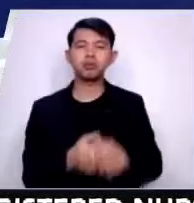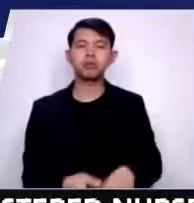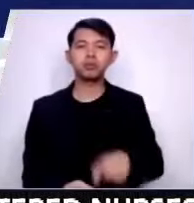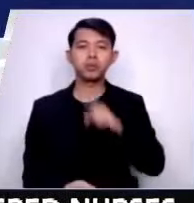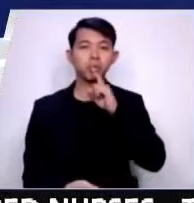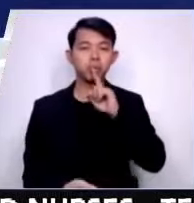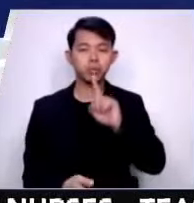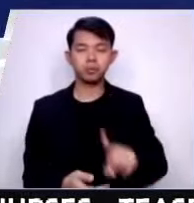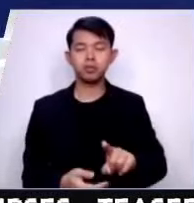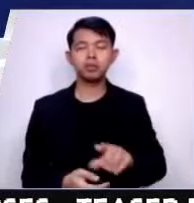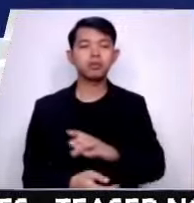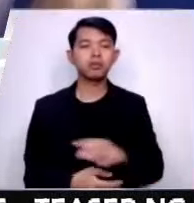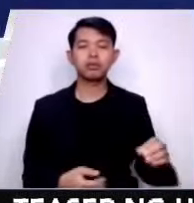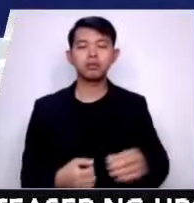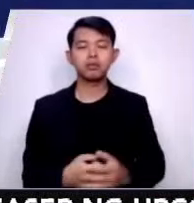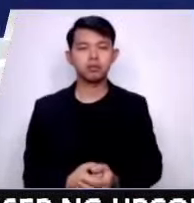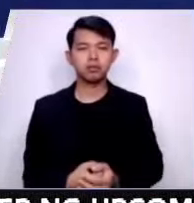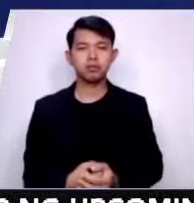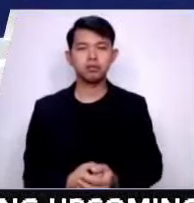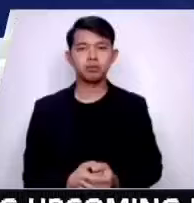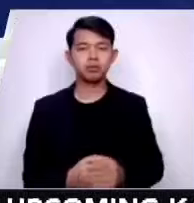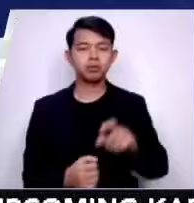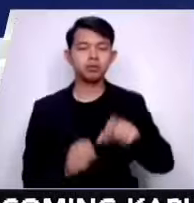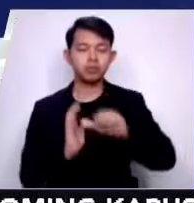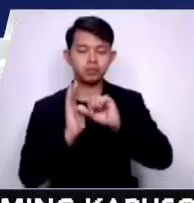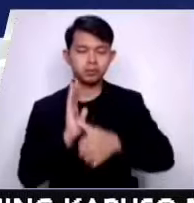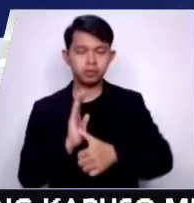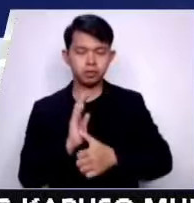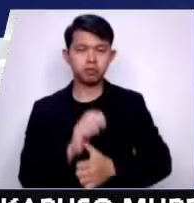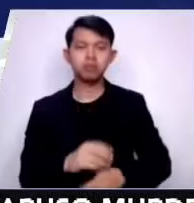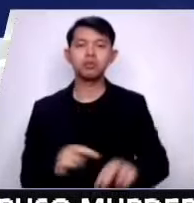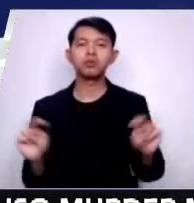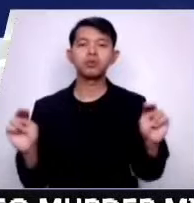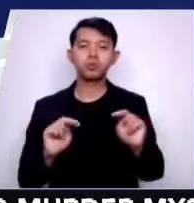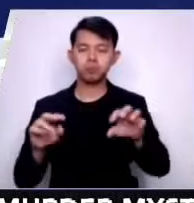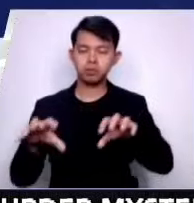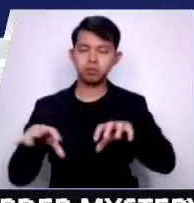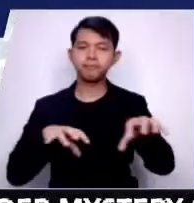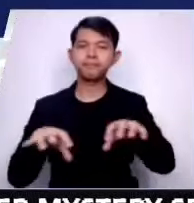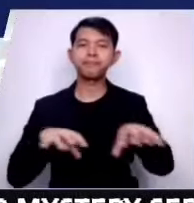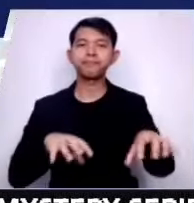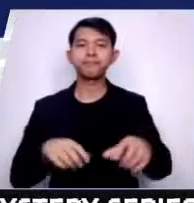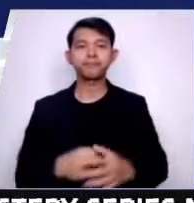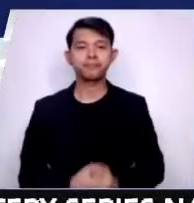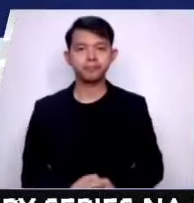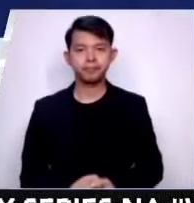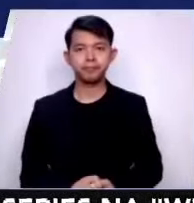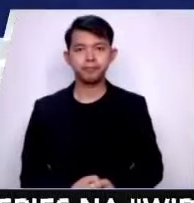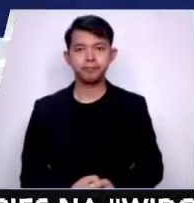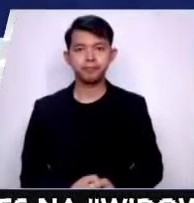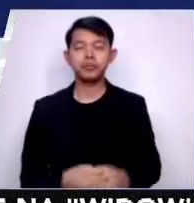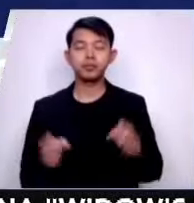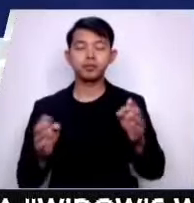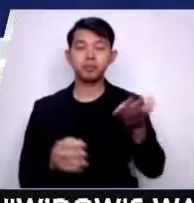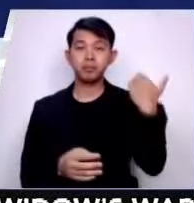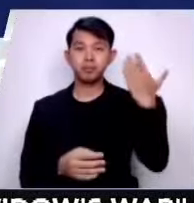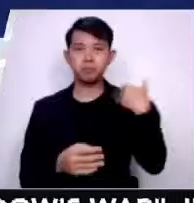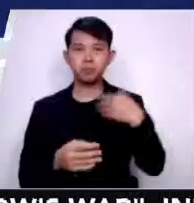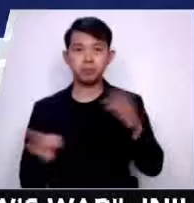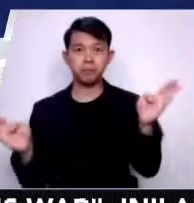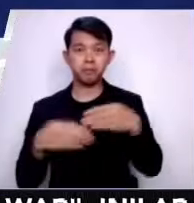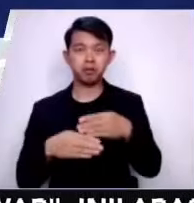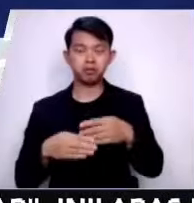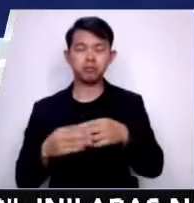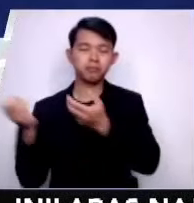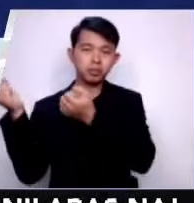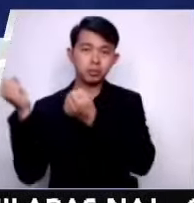RORE because again, it's a normal activity. In the past, the airdrop was very successful. But this time, we